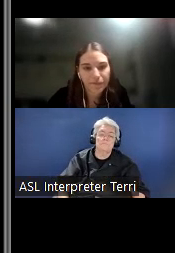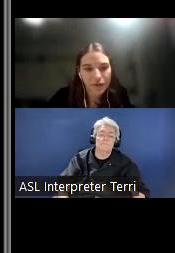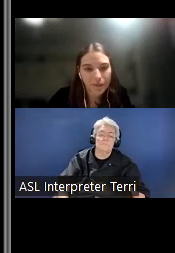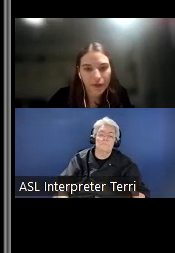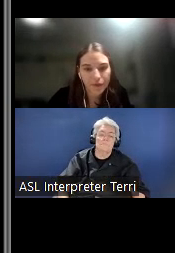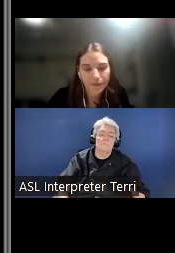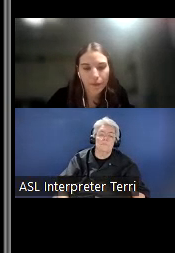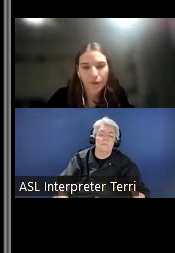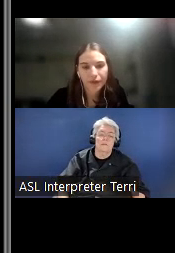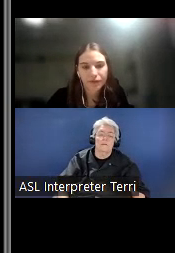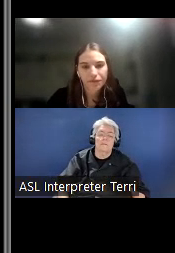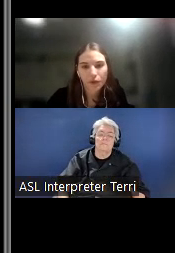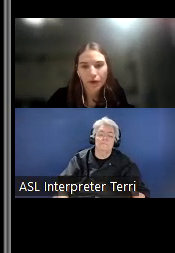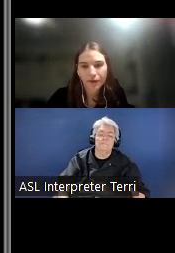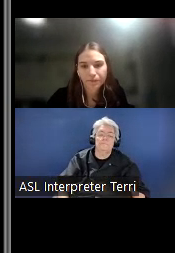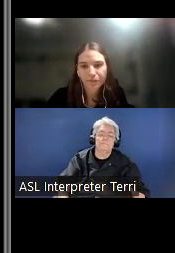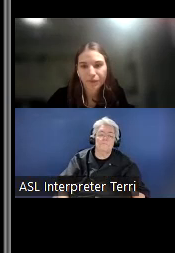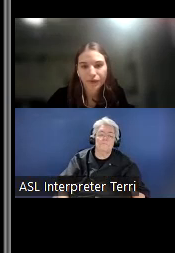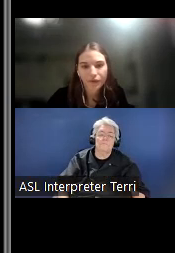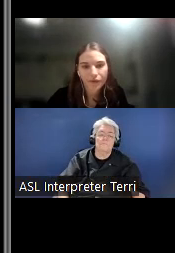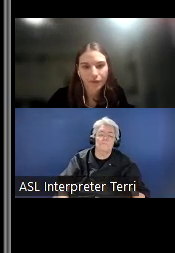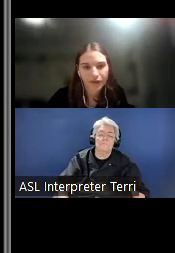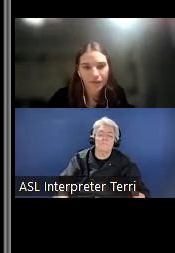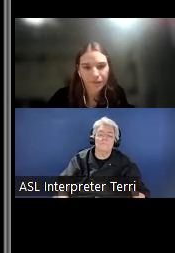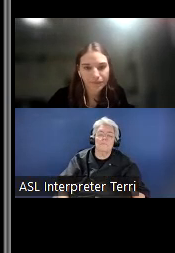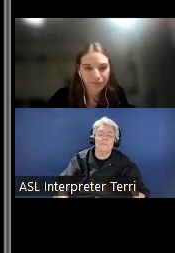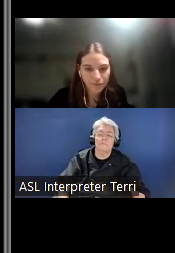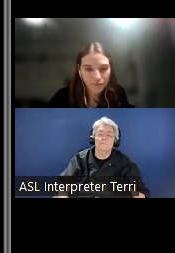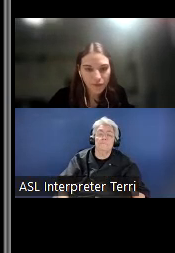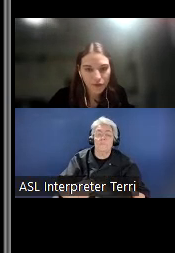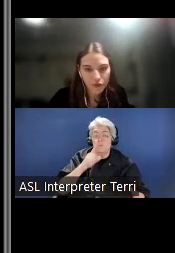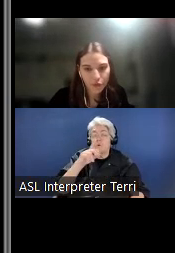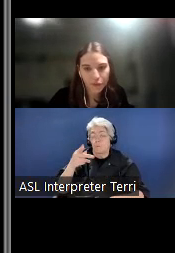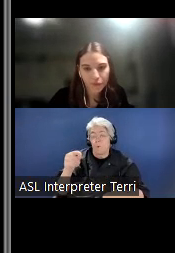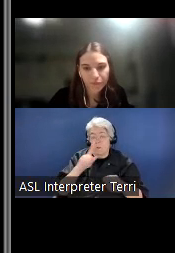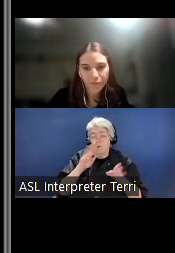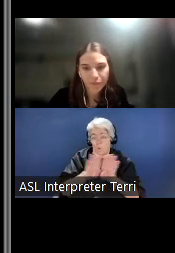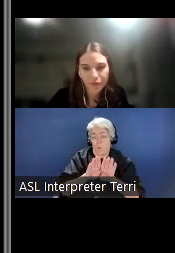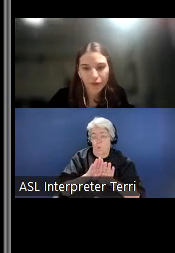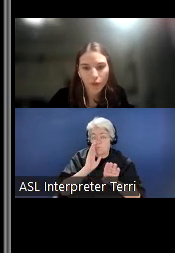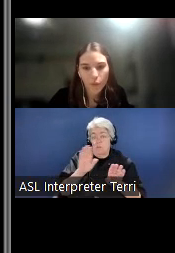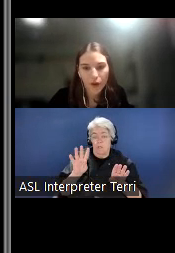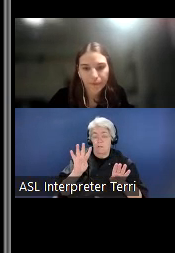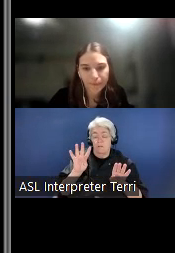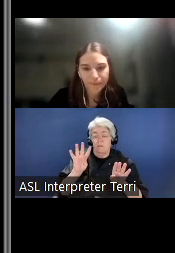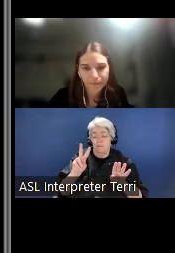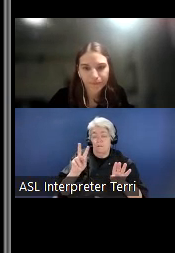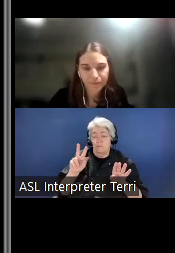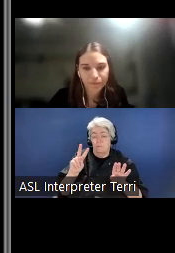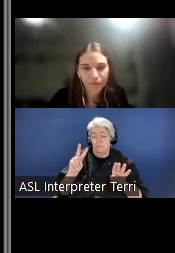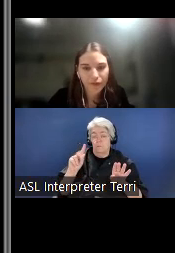All right, so I'm going to close the poll in 4, 3, 2,